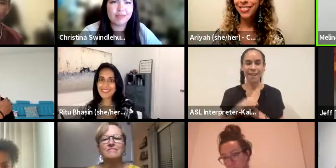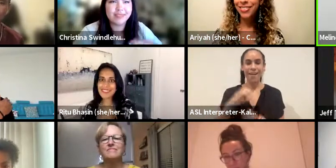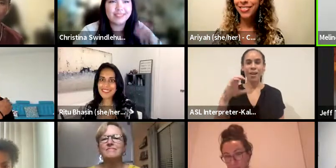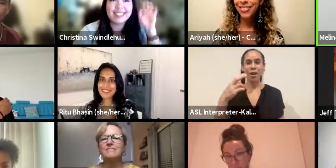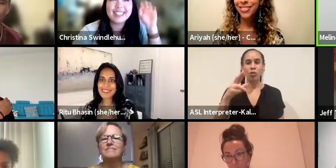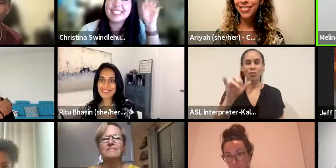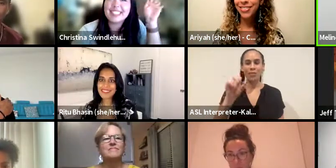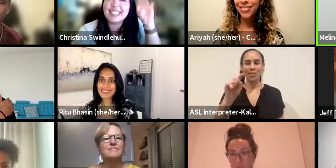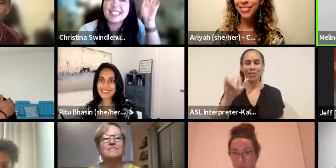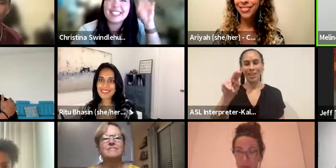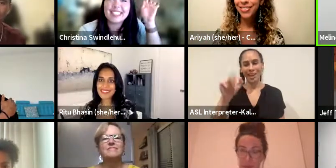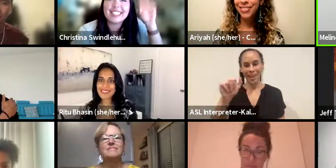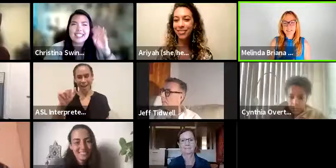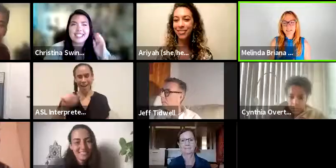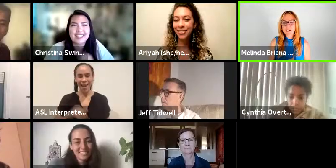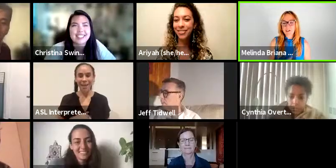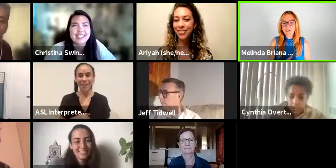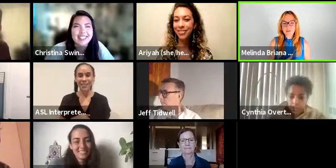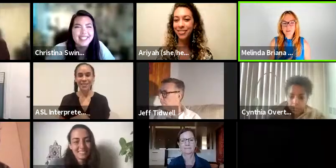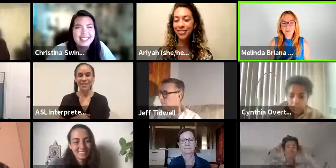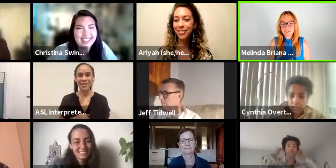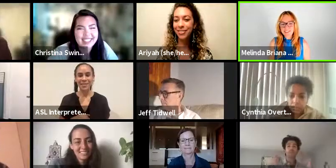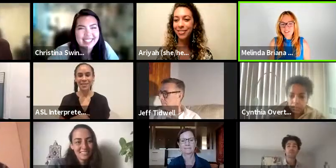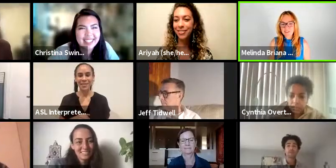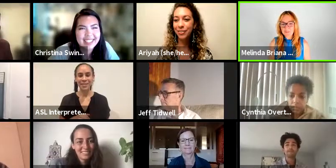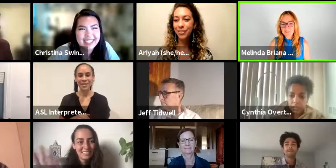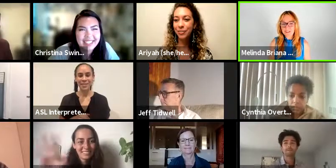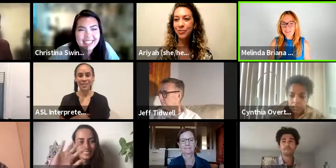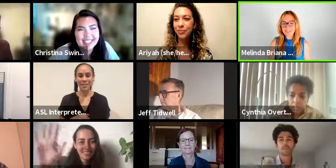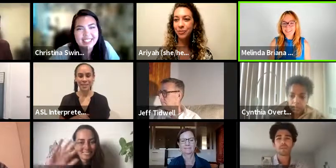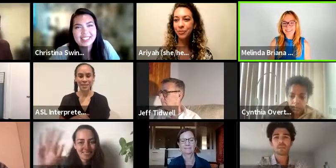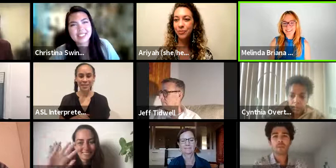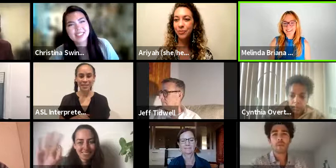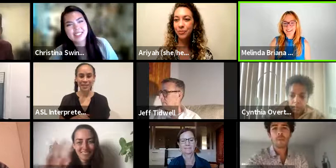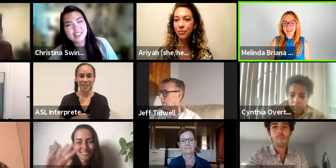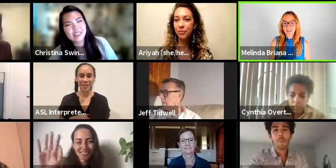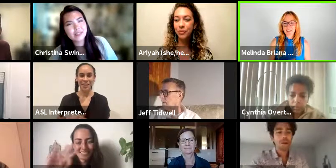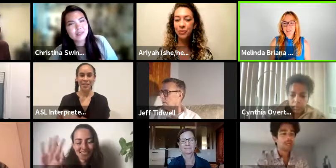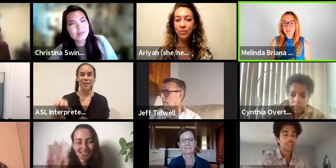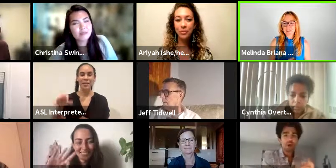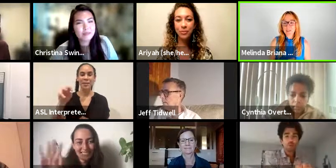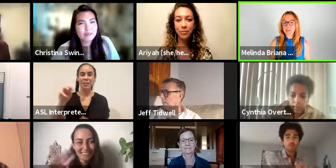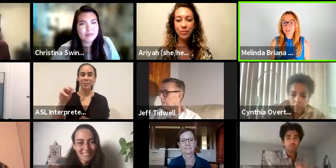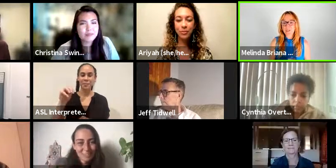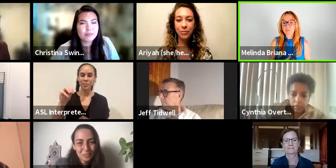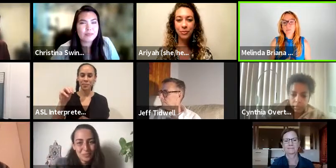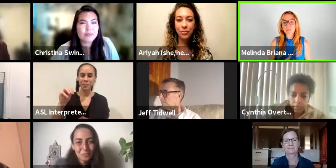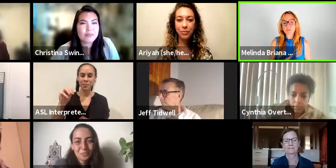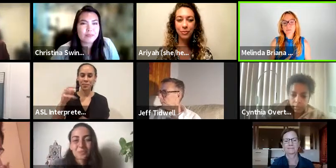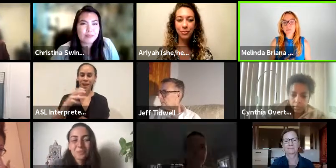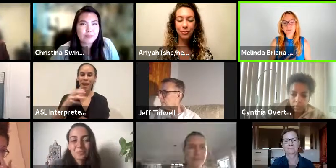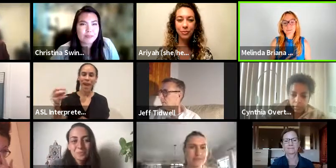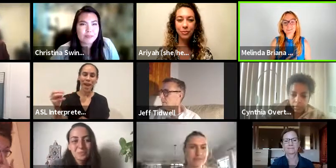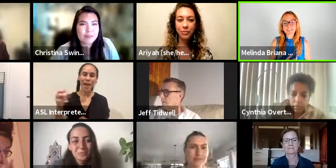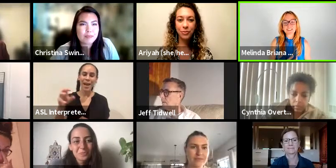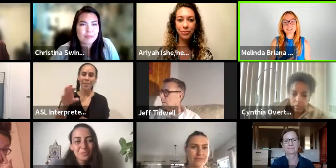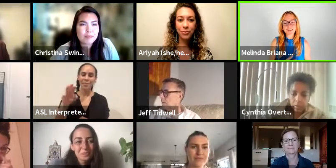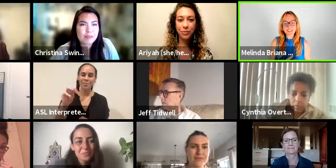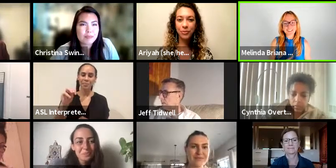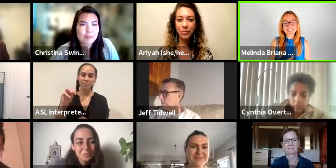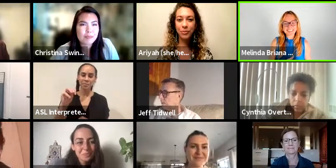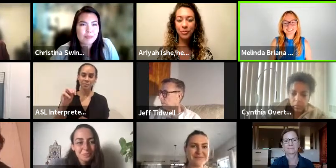Christina, and Marva's here as well. I think, and I'm also going to